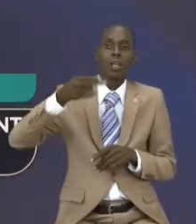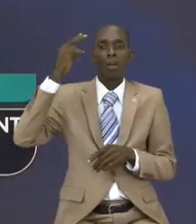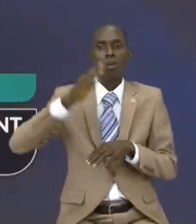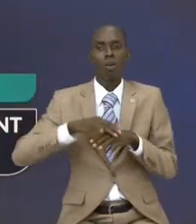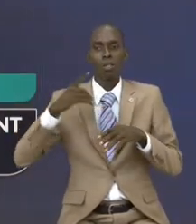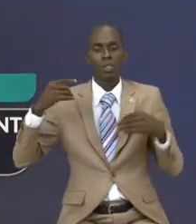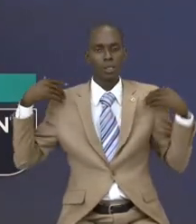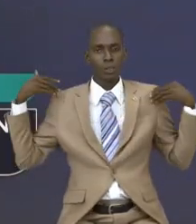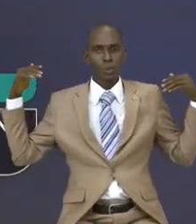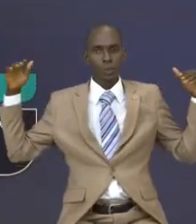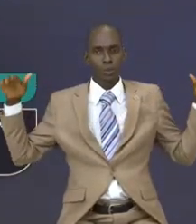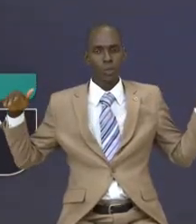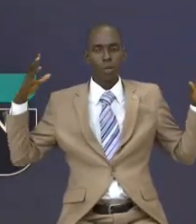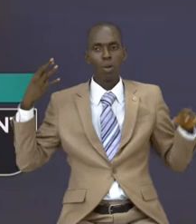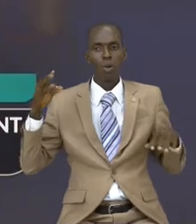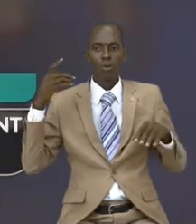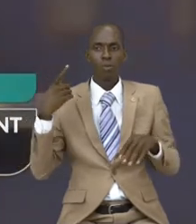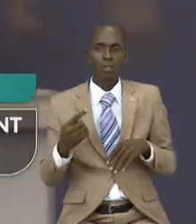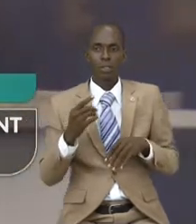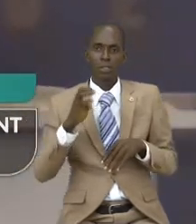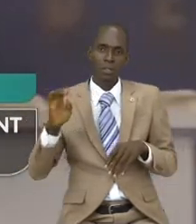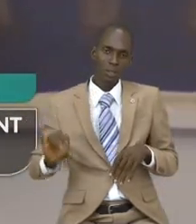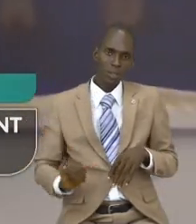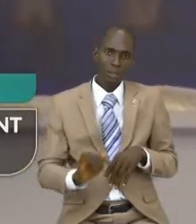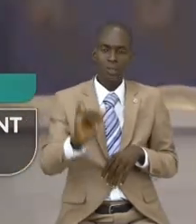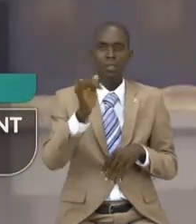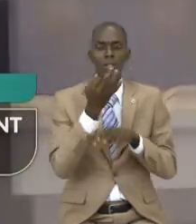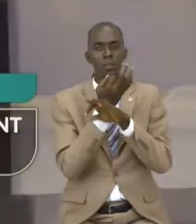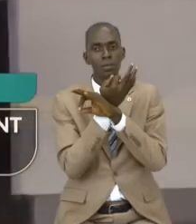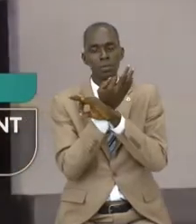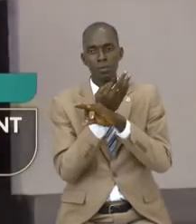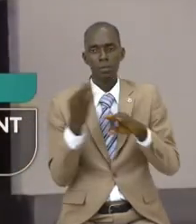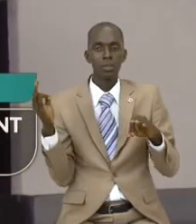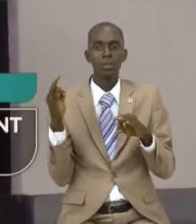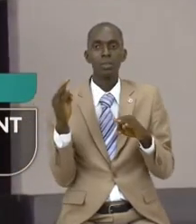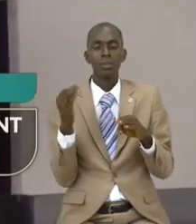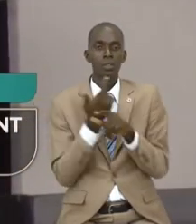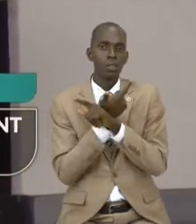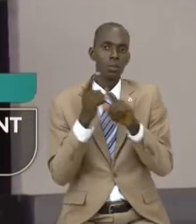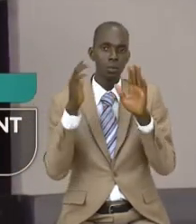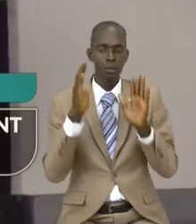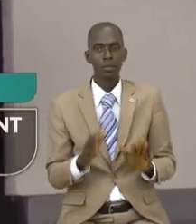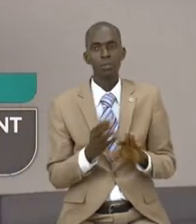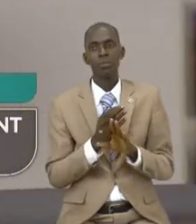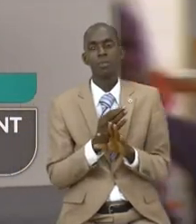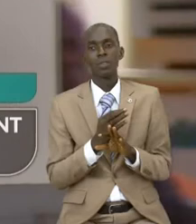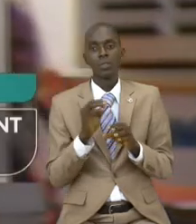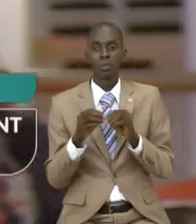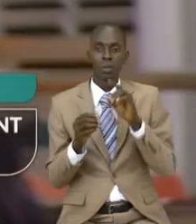the eternal emancipator demands, number one,